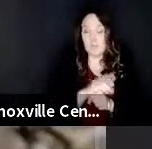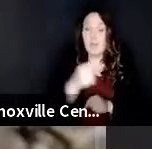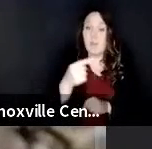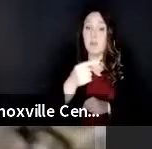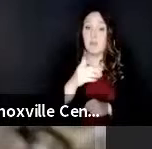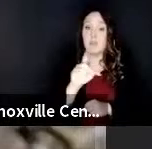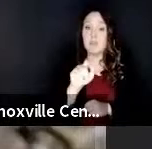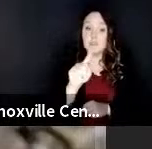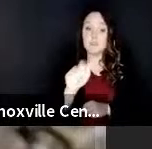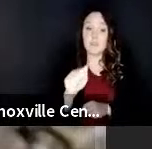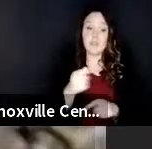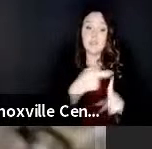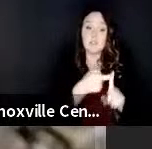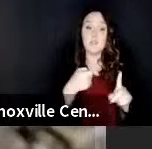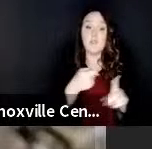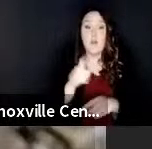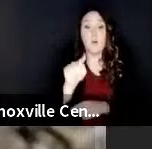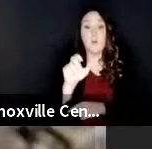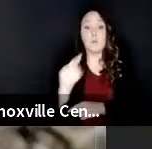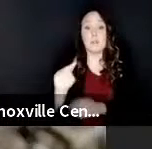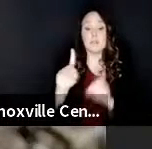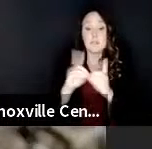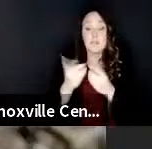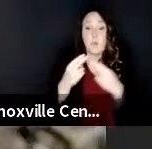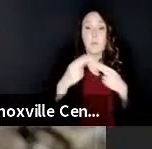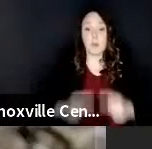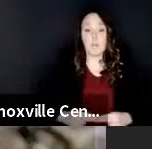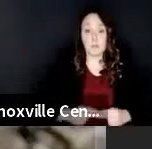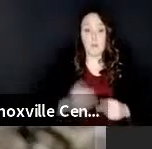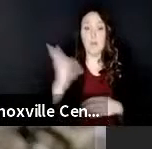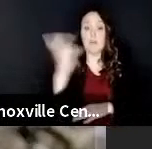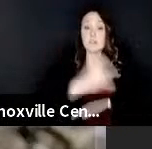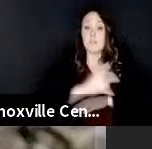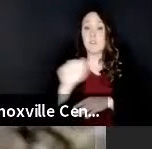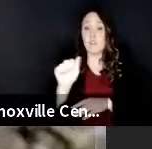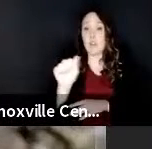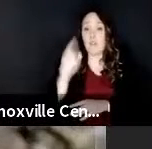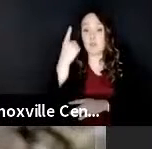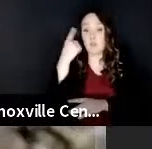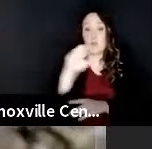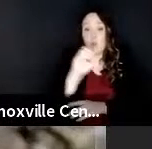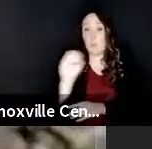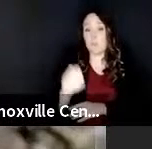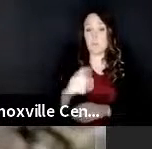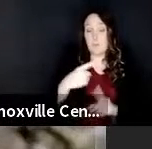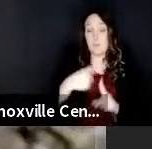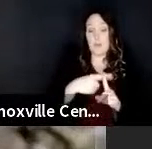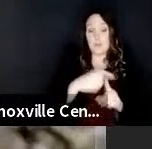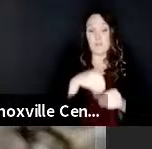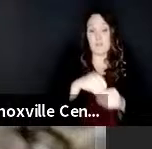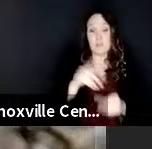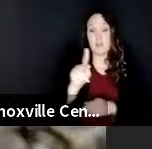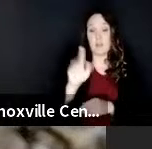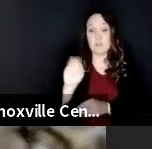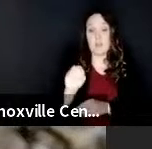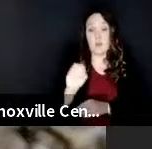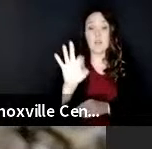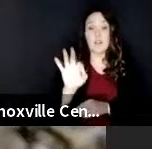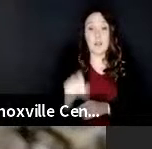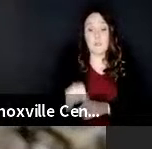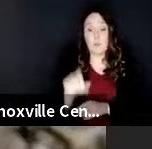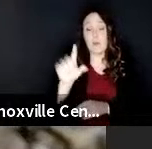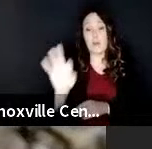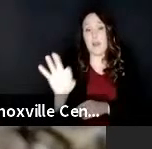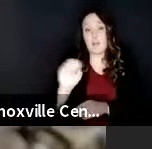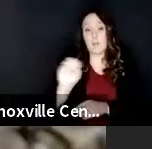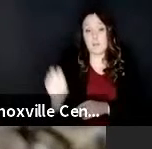is received from the Tennessee Department of Health. The 7-day average for percent positive in Knox County is 9.9%.